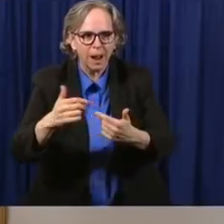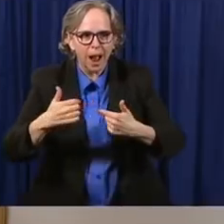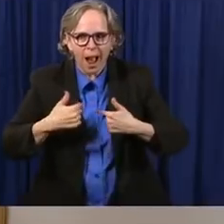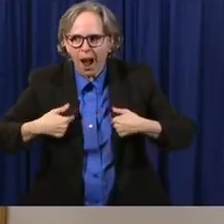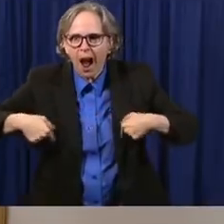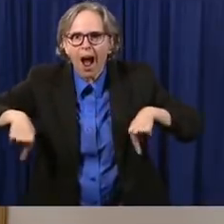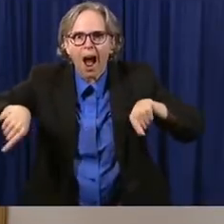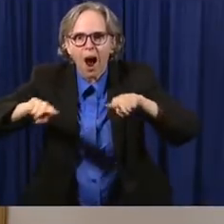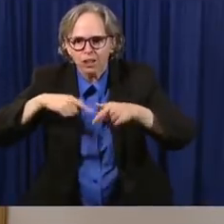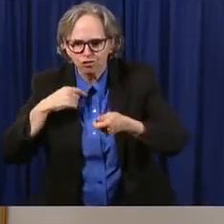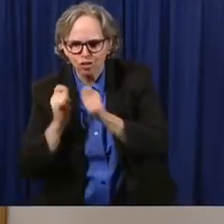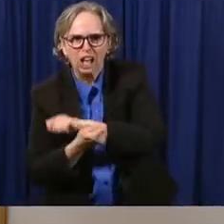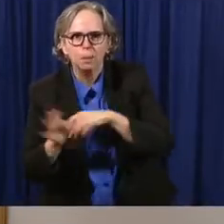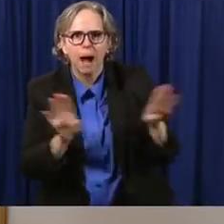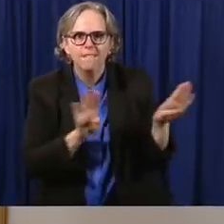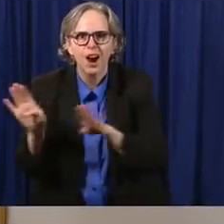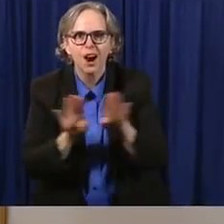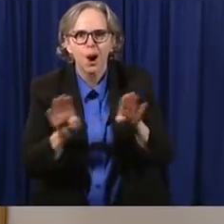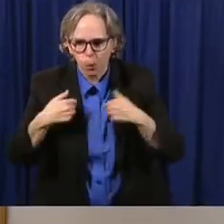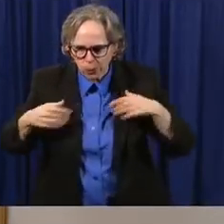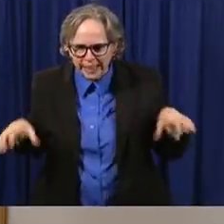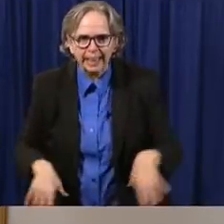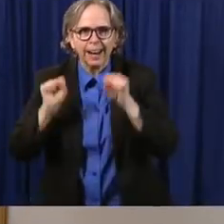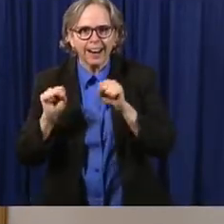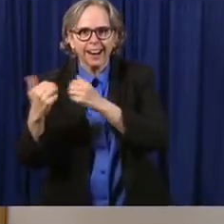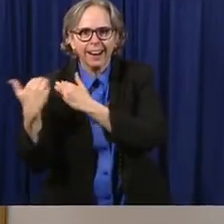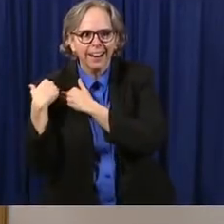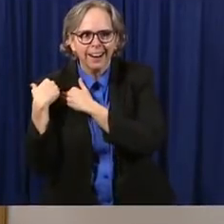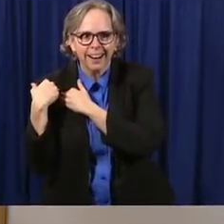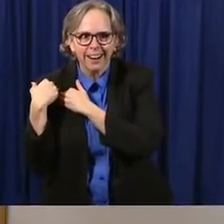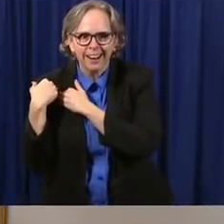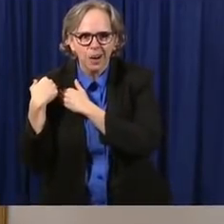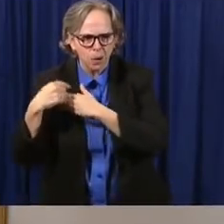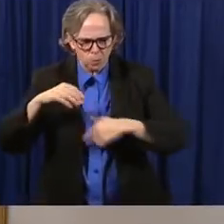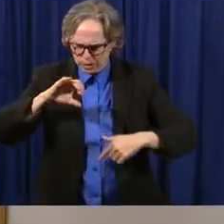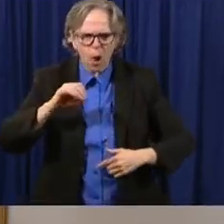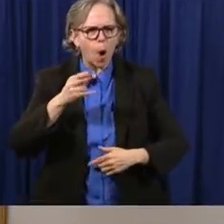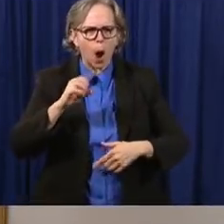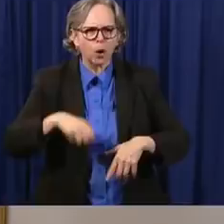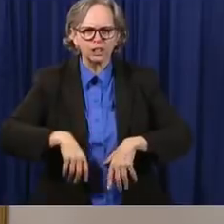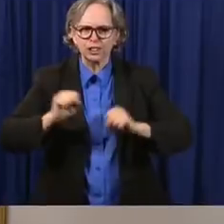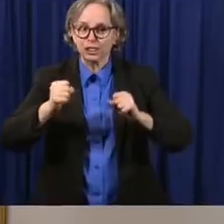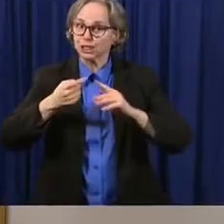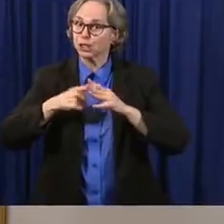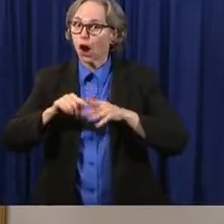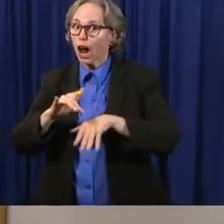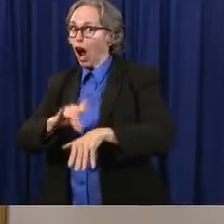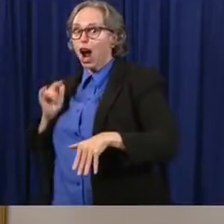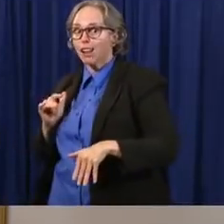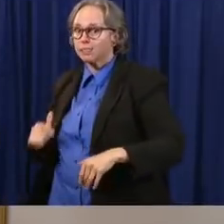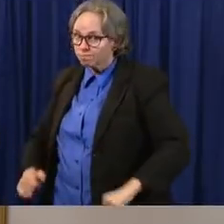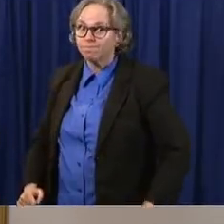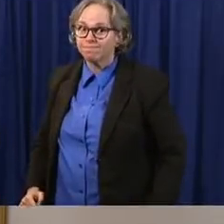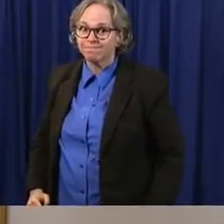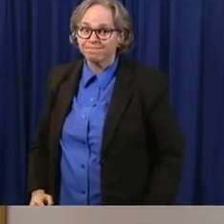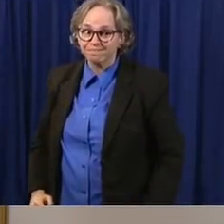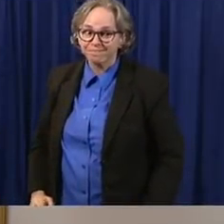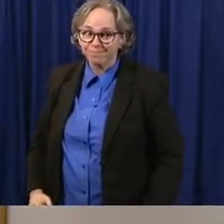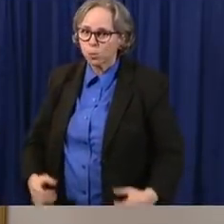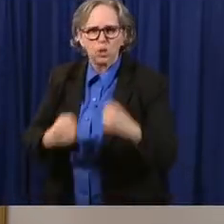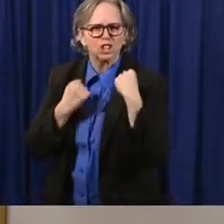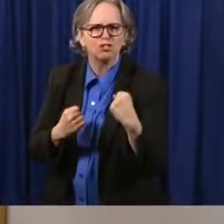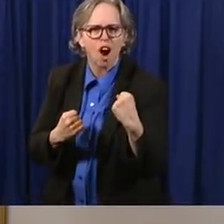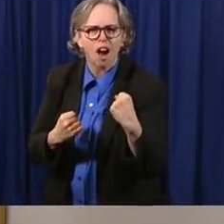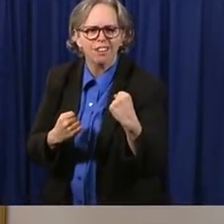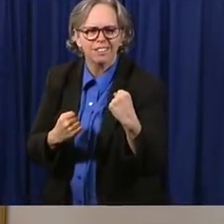than other places. And that is because Ohio did this early. We were strong, and